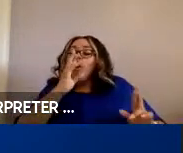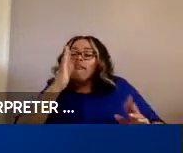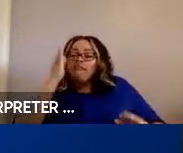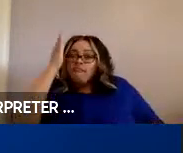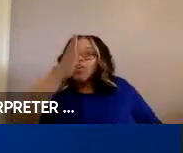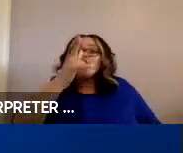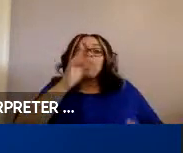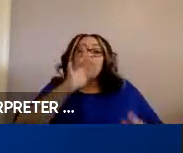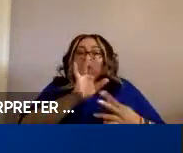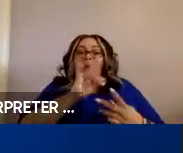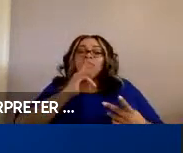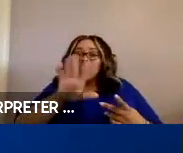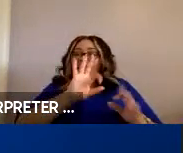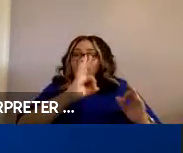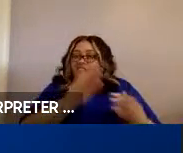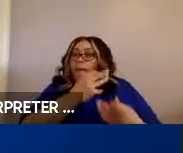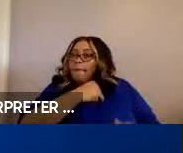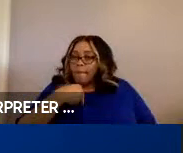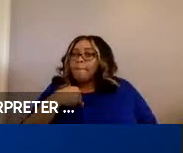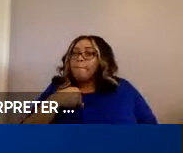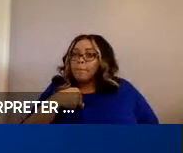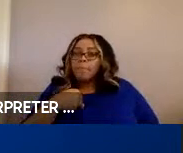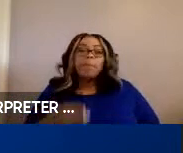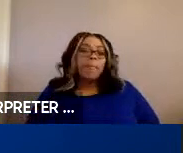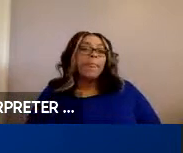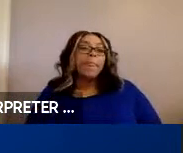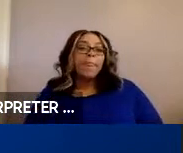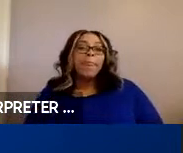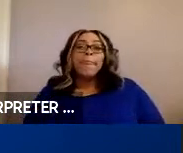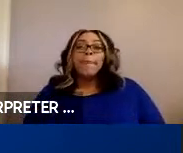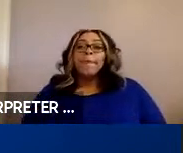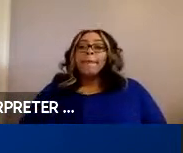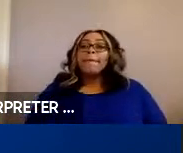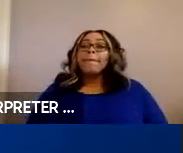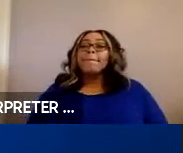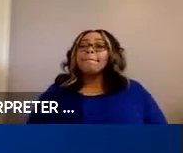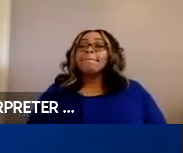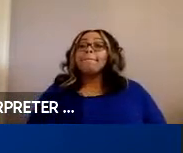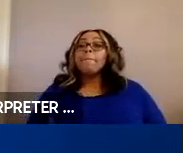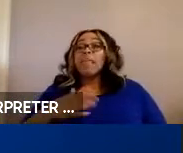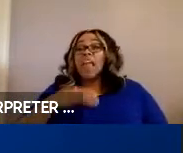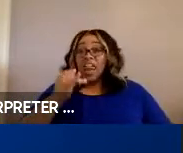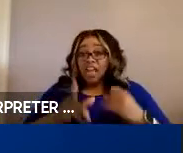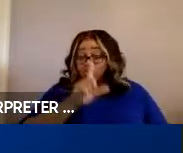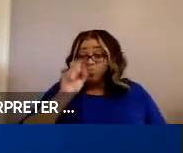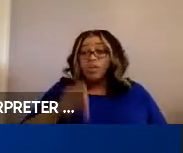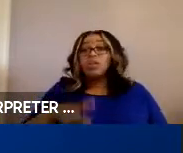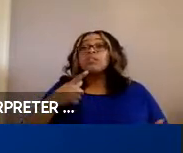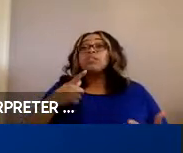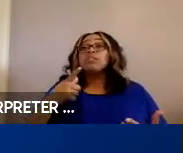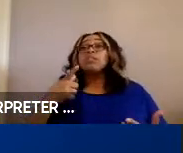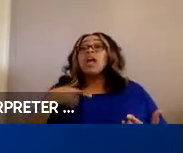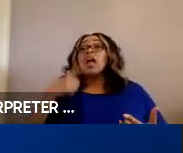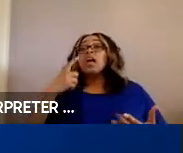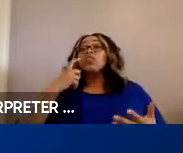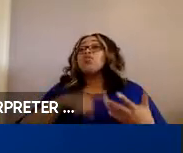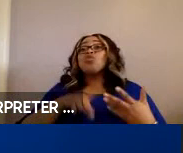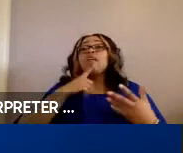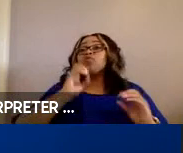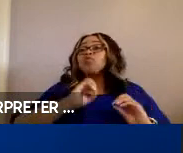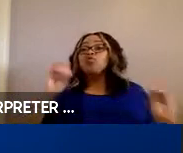an option for their family members. And my last question, another sharp-eyed individual noticed that you didn't have